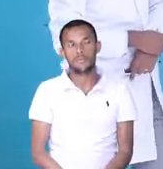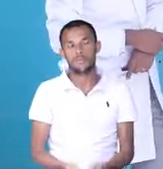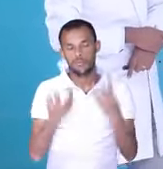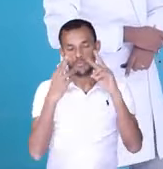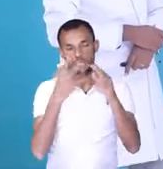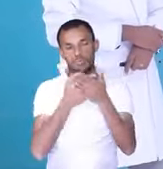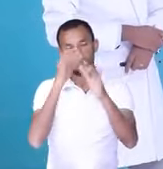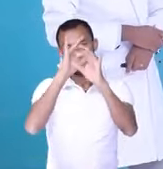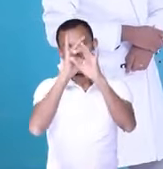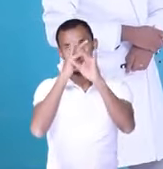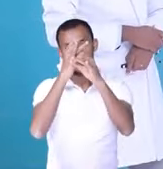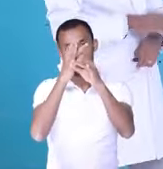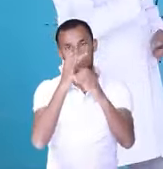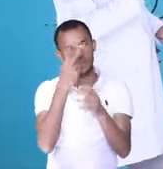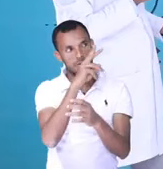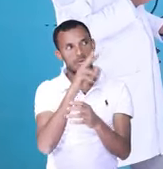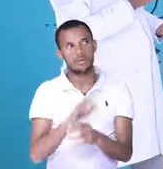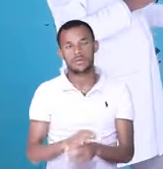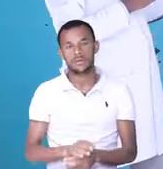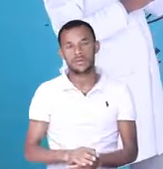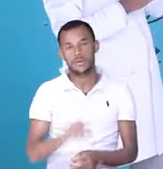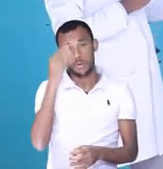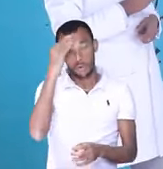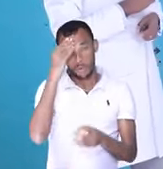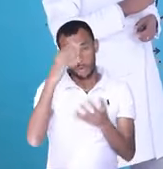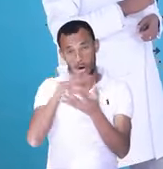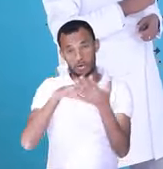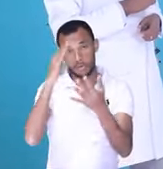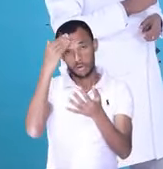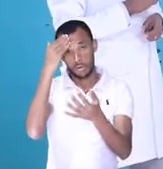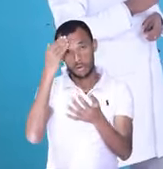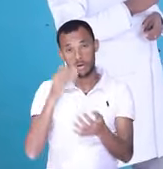Look this experiment. Already you know the reaction. The reaction is this one.